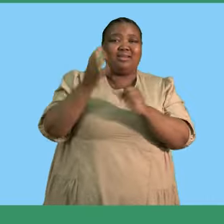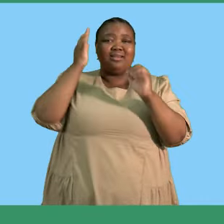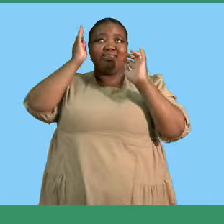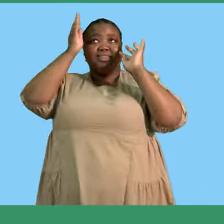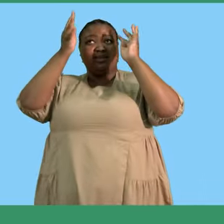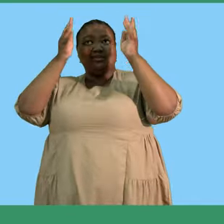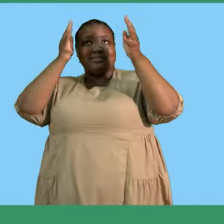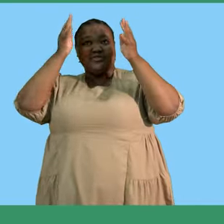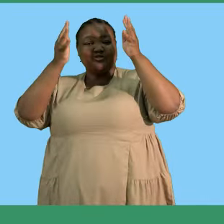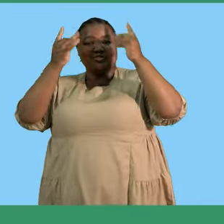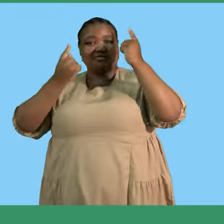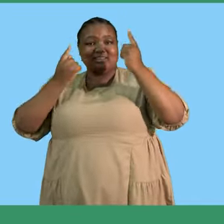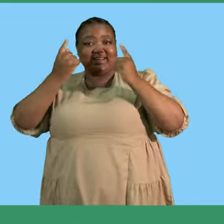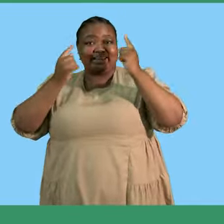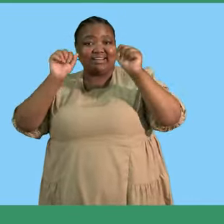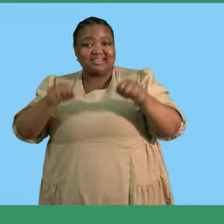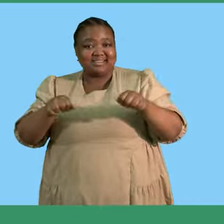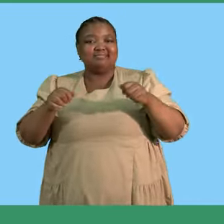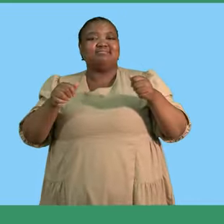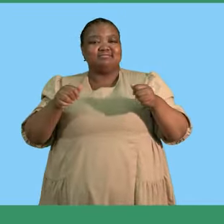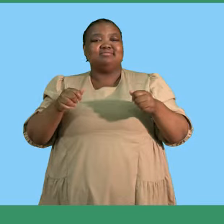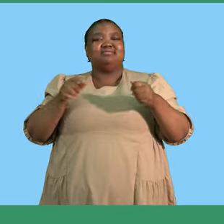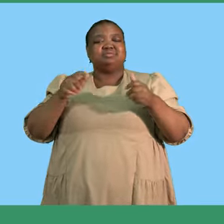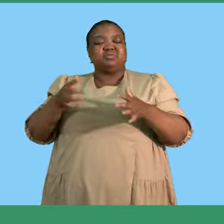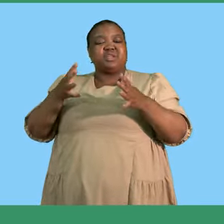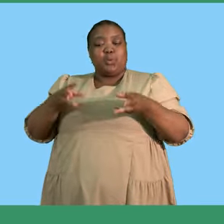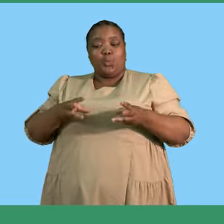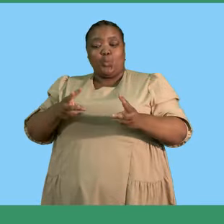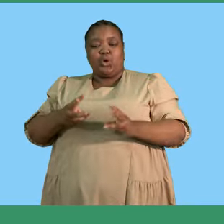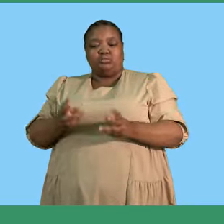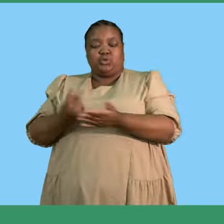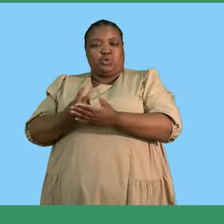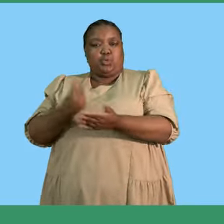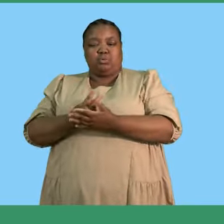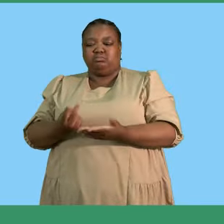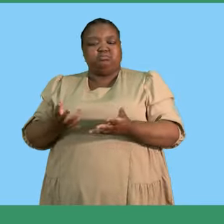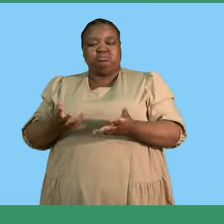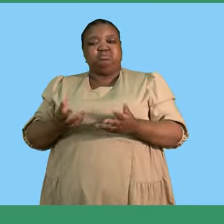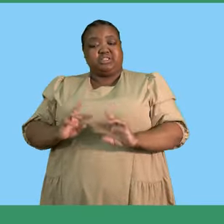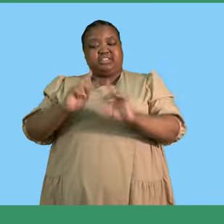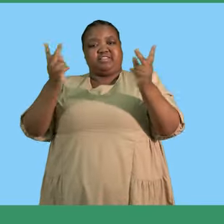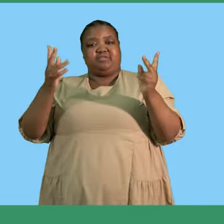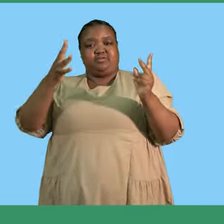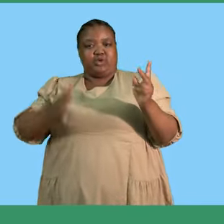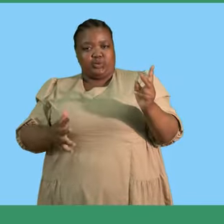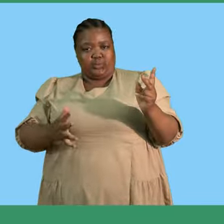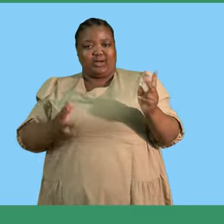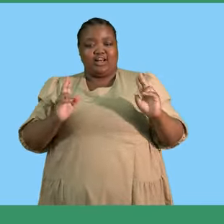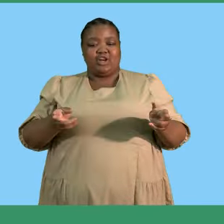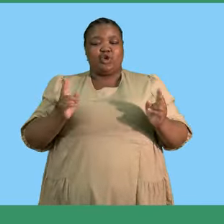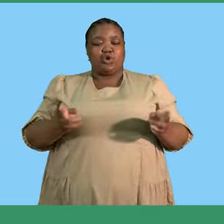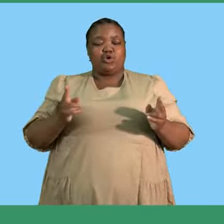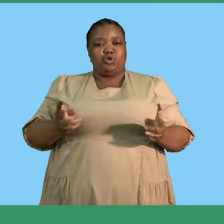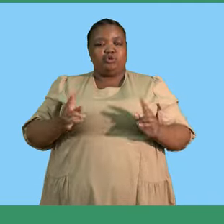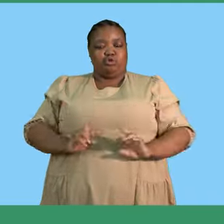apply creative thinking, you are going to get an unconventional solution that does not follow the norms of